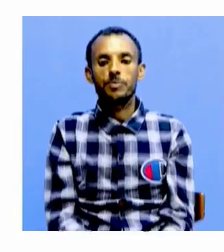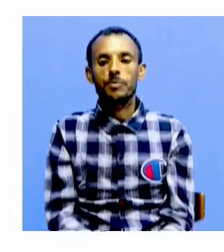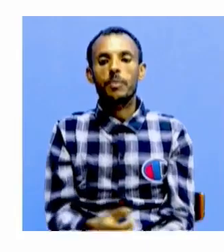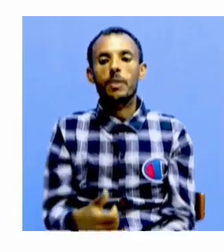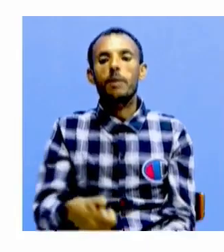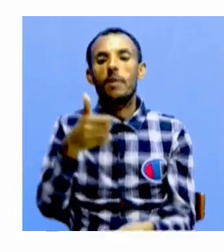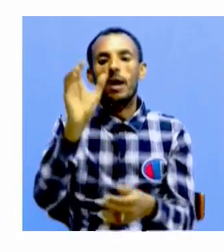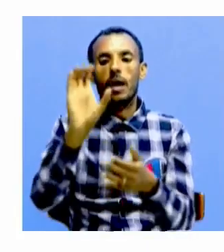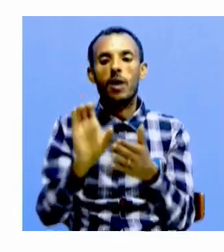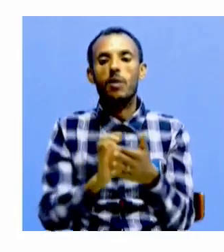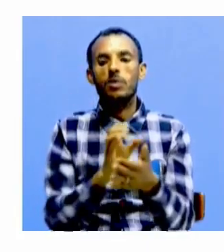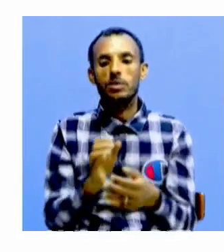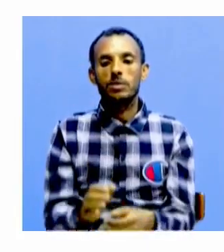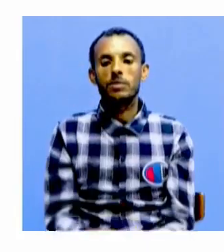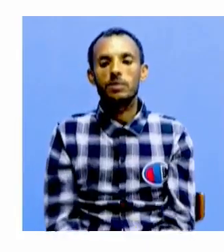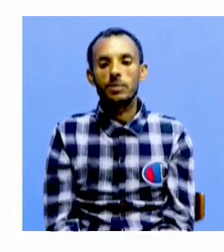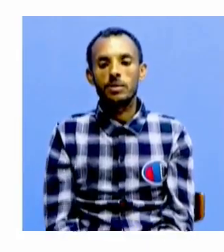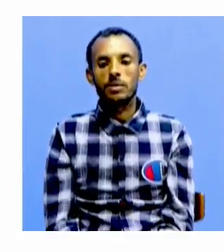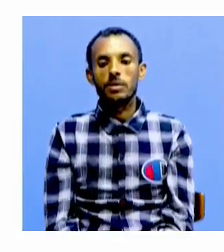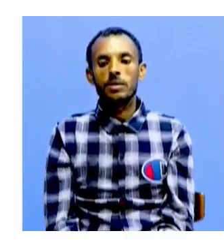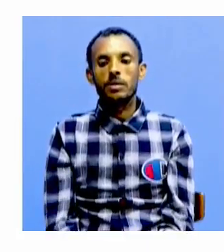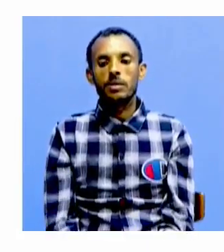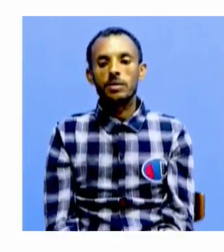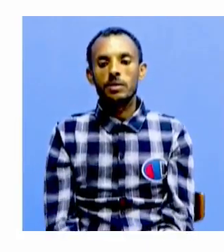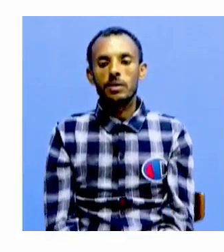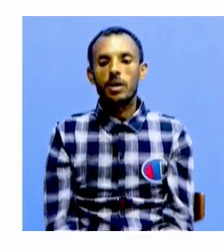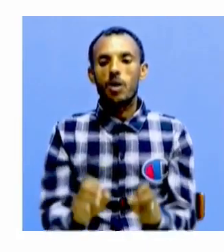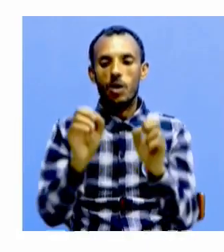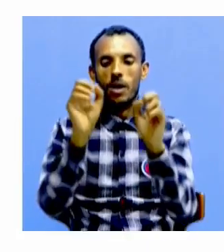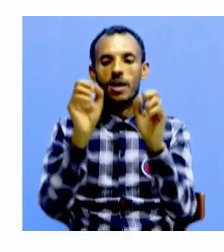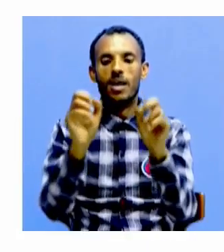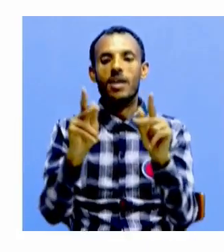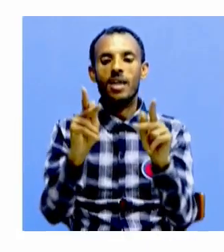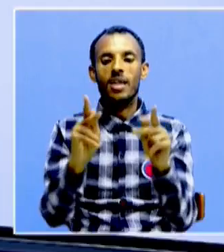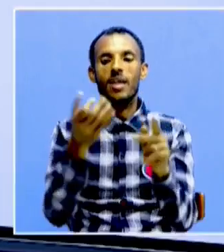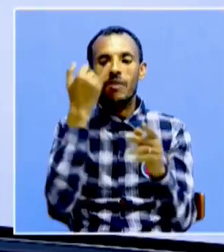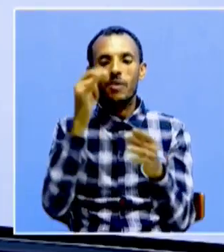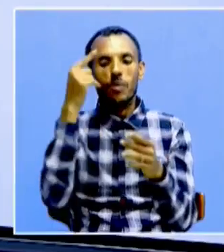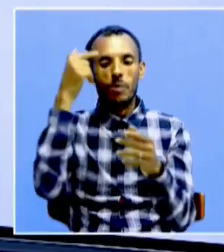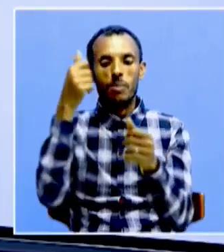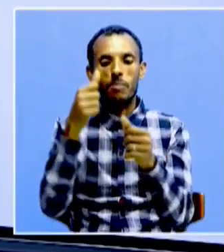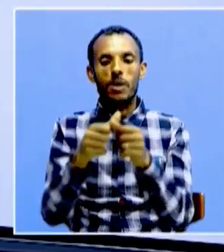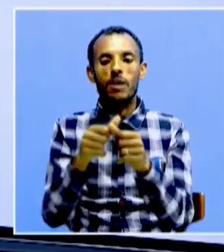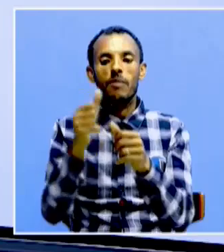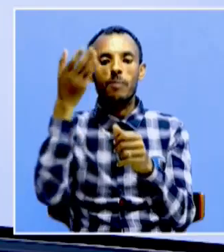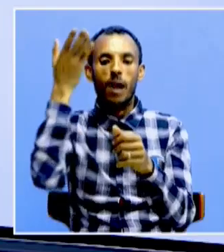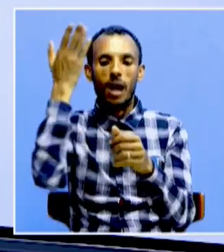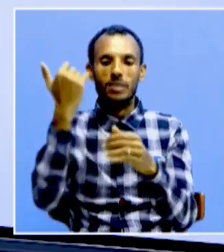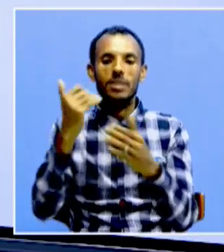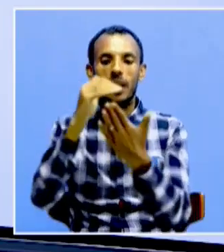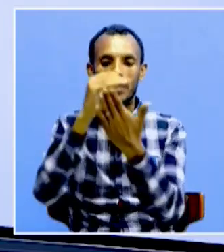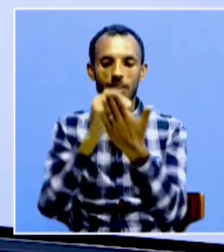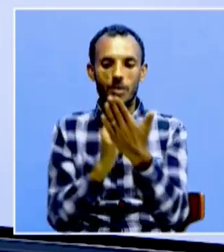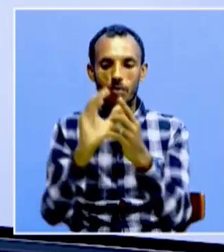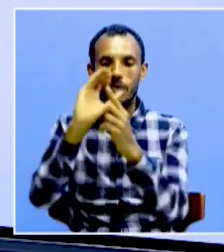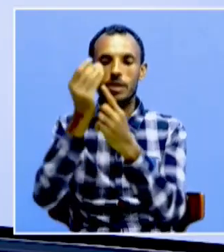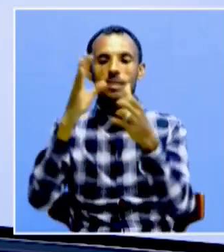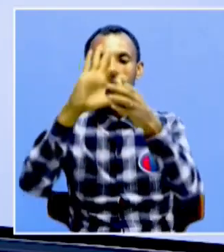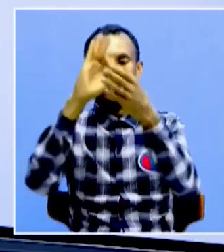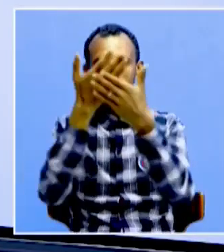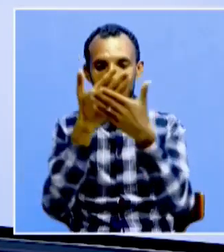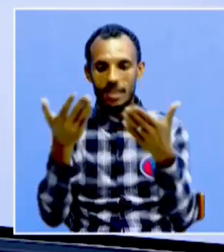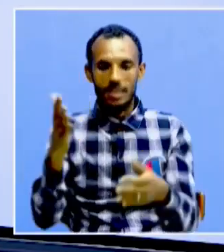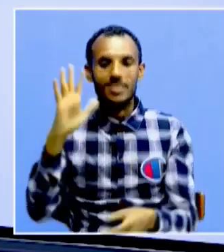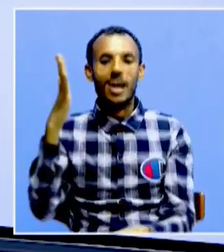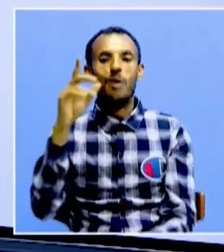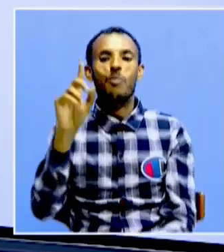Main clause. Okay? If you remember from the last lesson of conditional sentence type